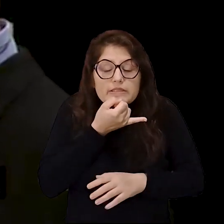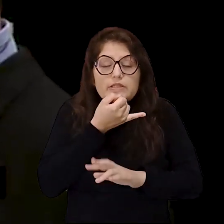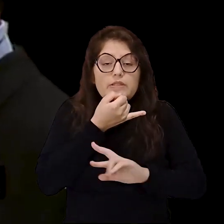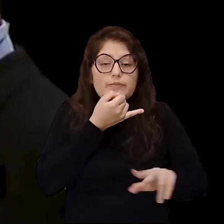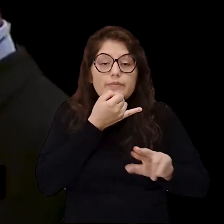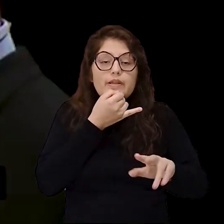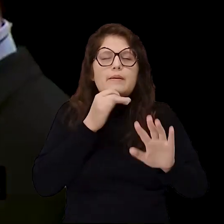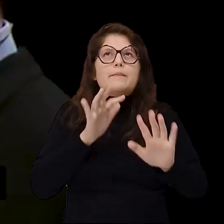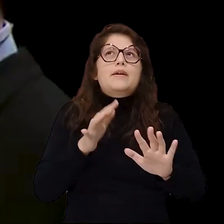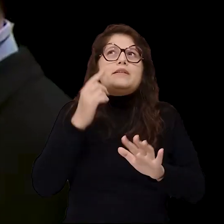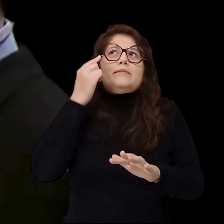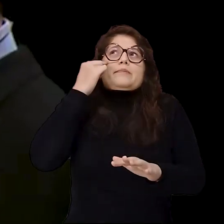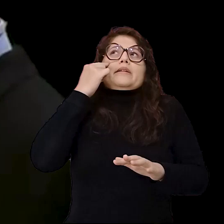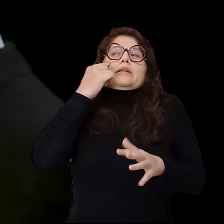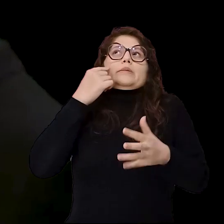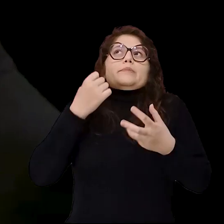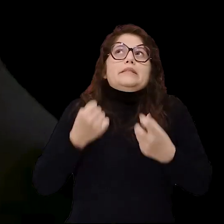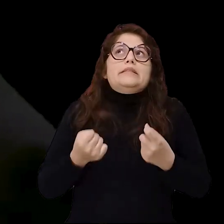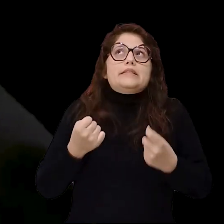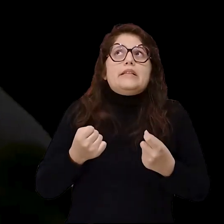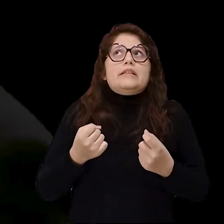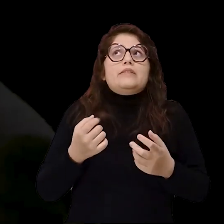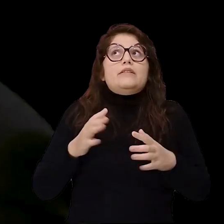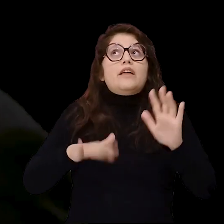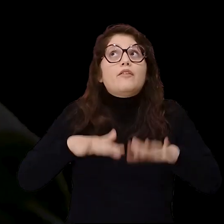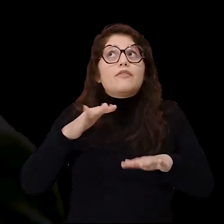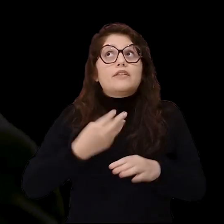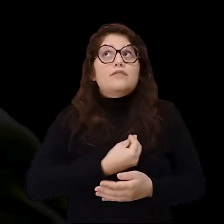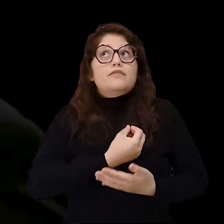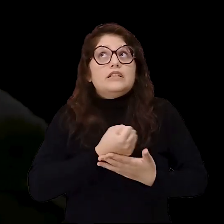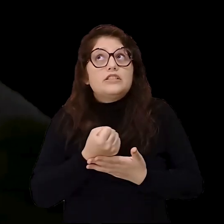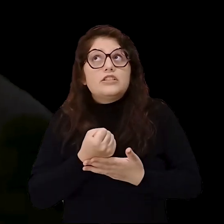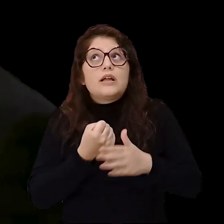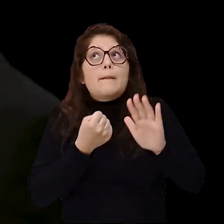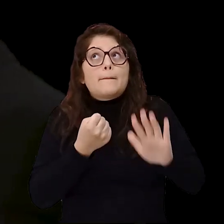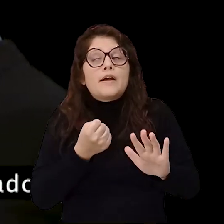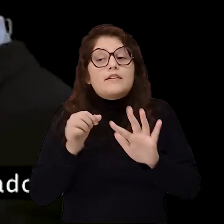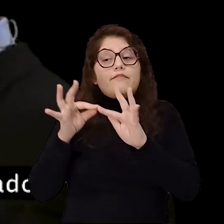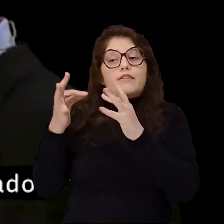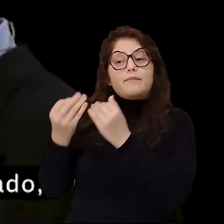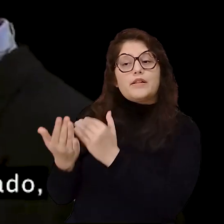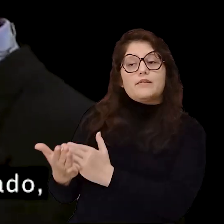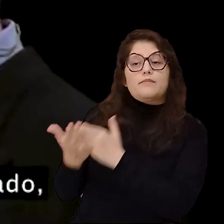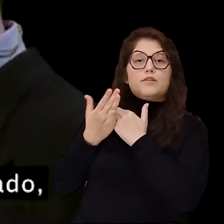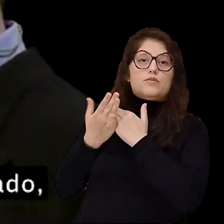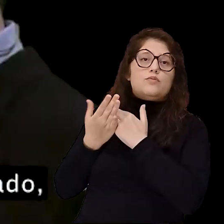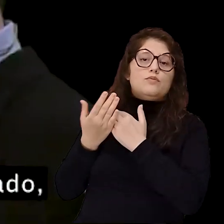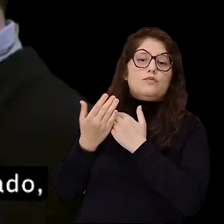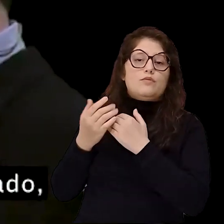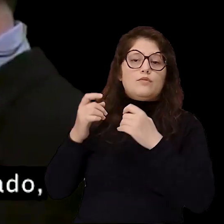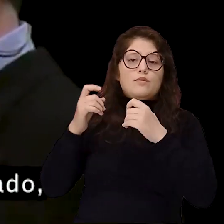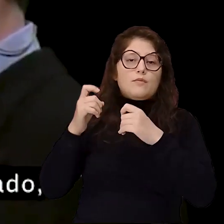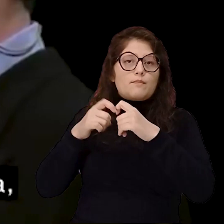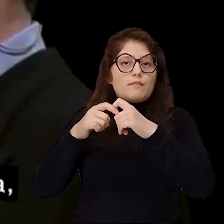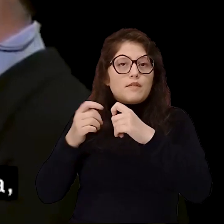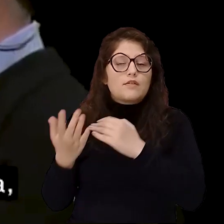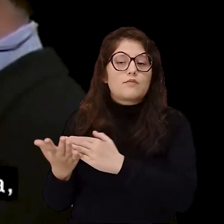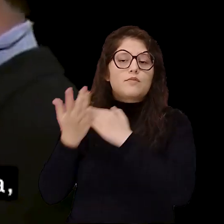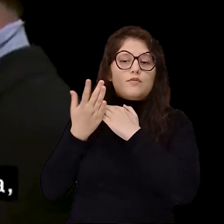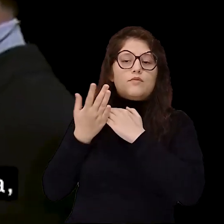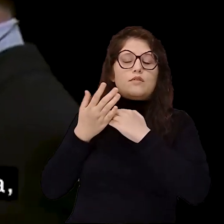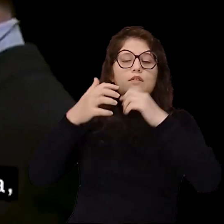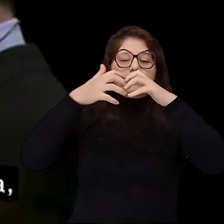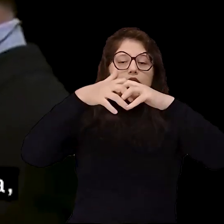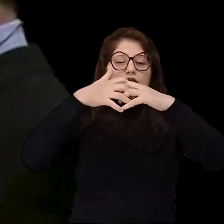now as I write to you. It's not that I'm so sad, but I get overwhelmed. I think because I could have killed myself, but my